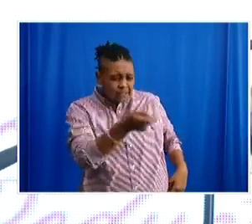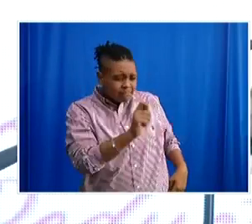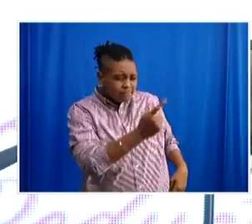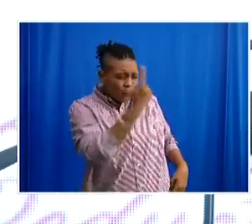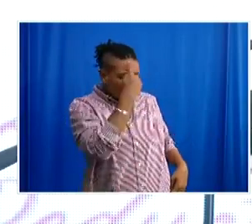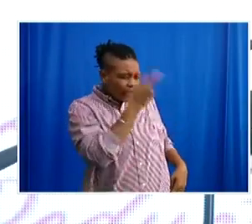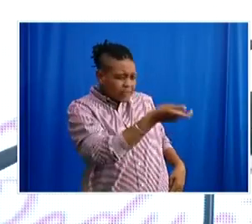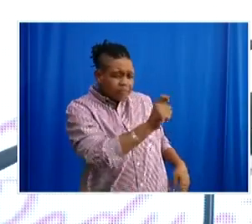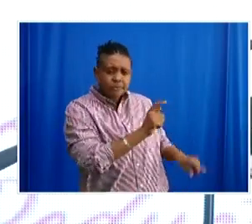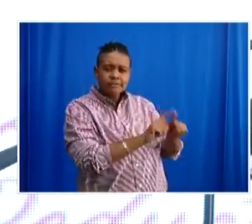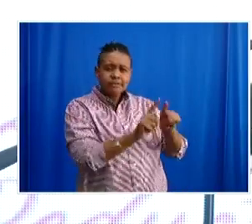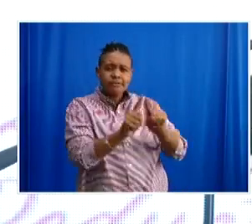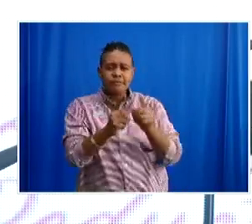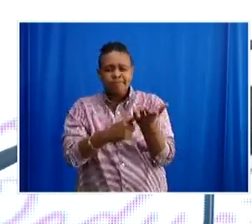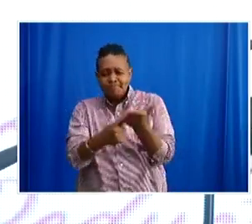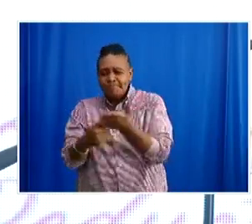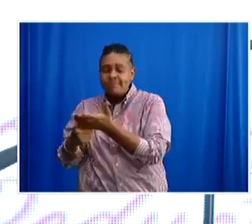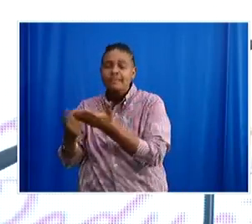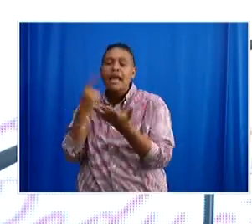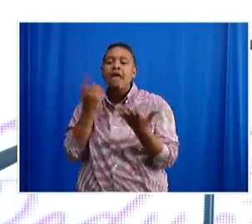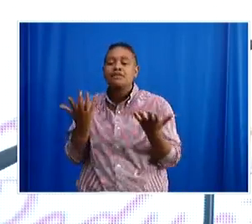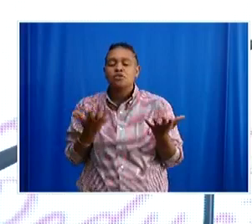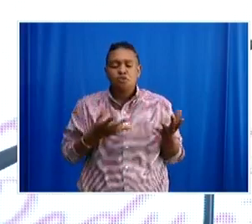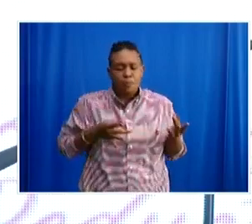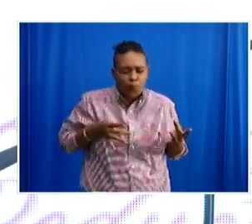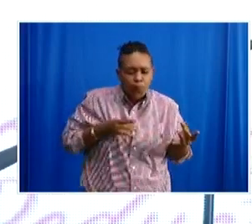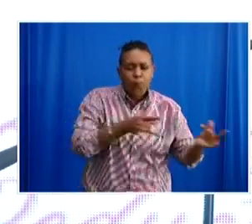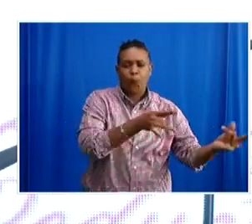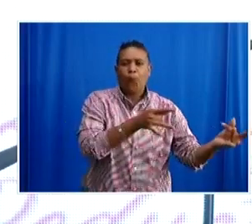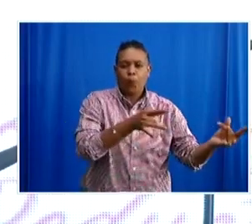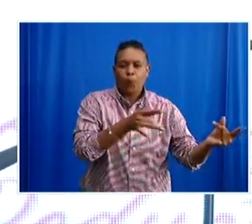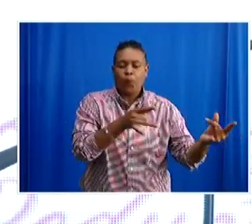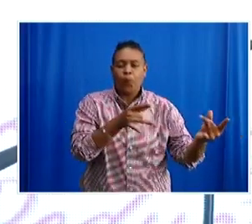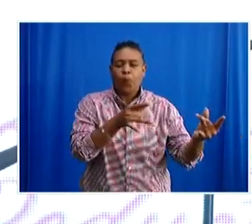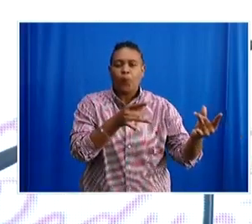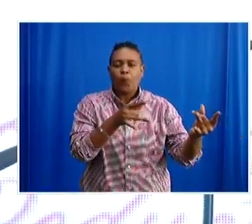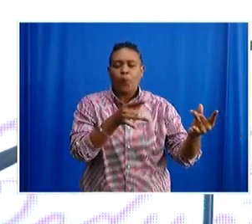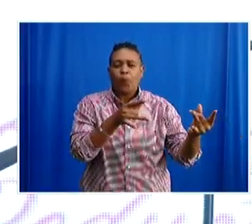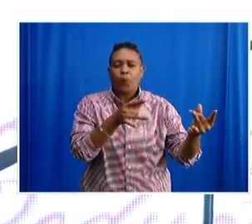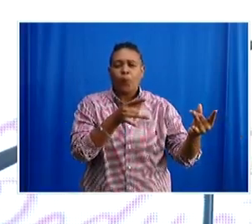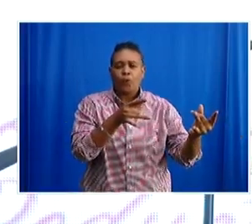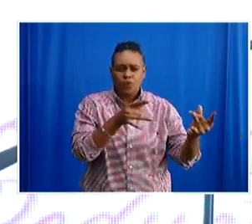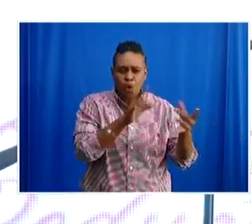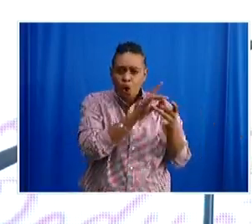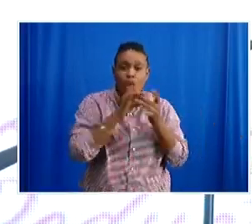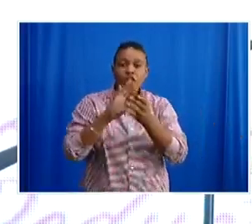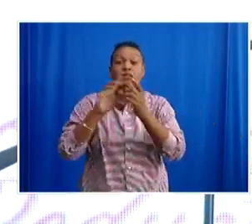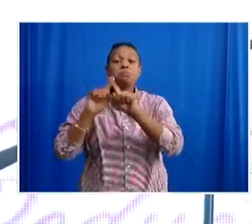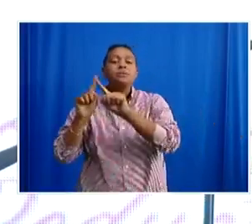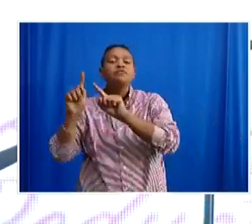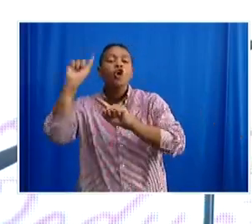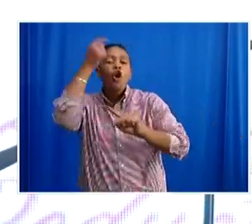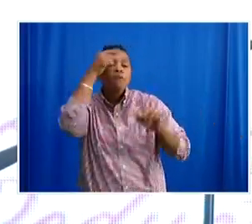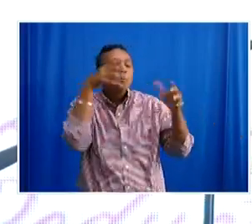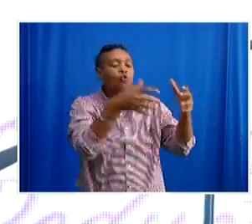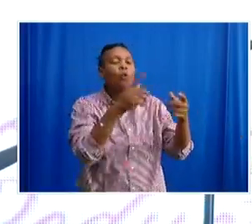seamless coordination between government agencies and stakeholders.